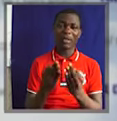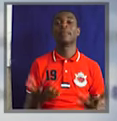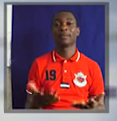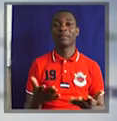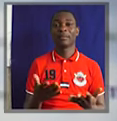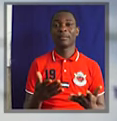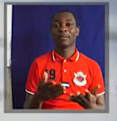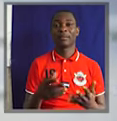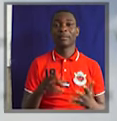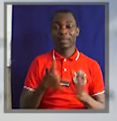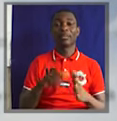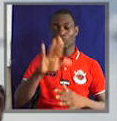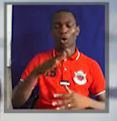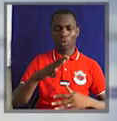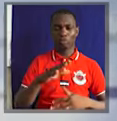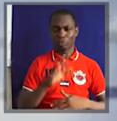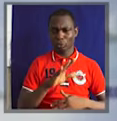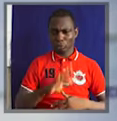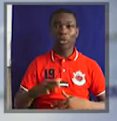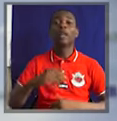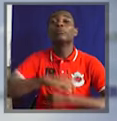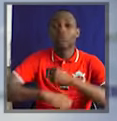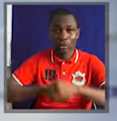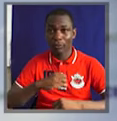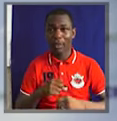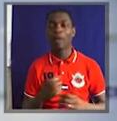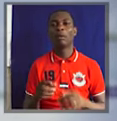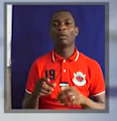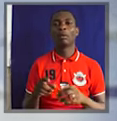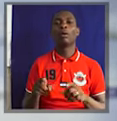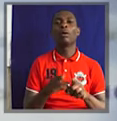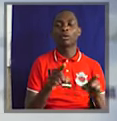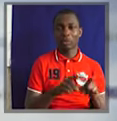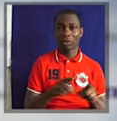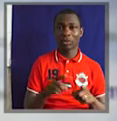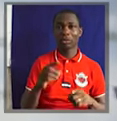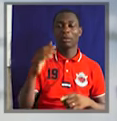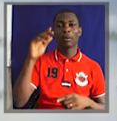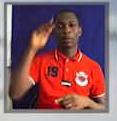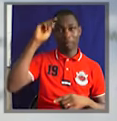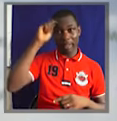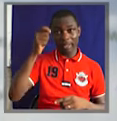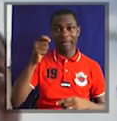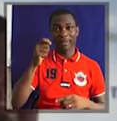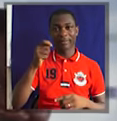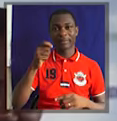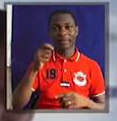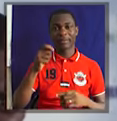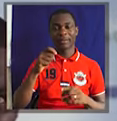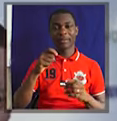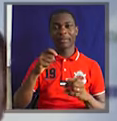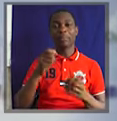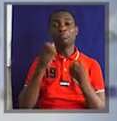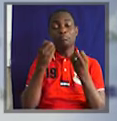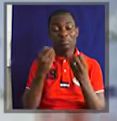families minu anom I remember some case about a mental illness. Sabe, a damn bo any idea